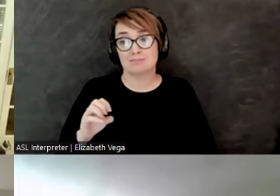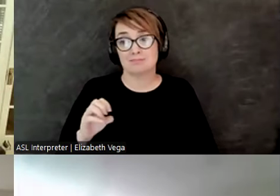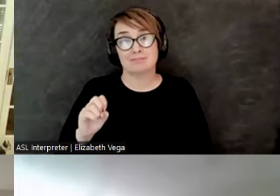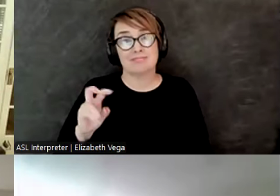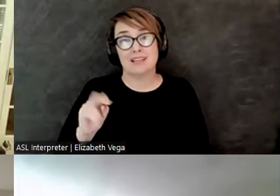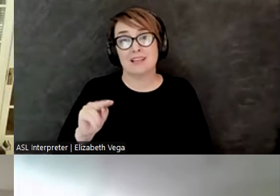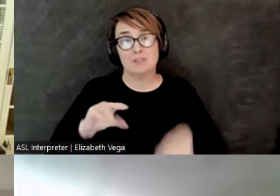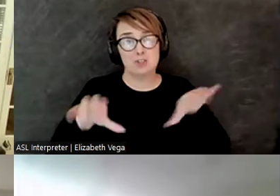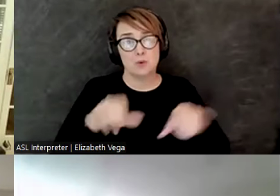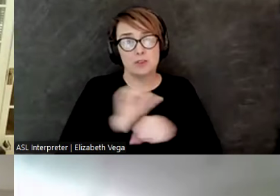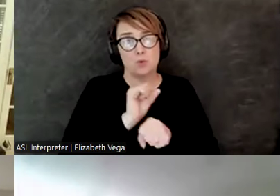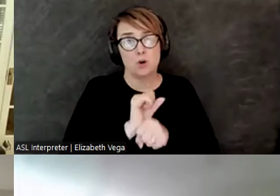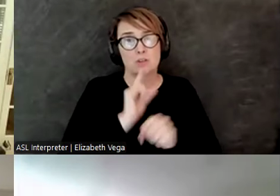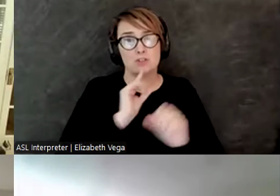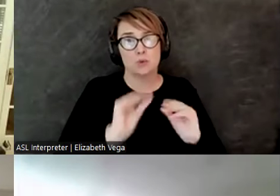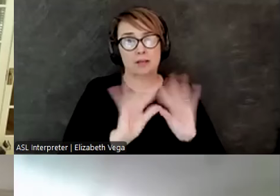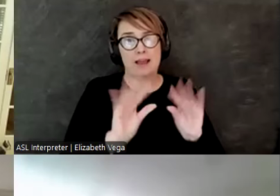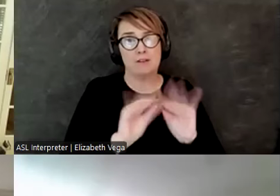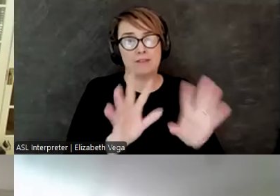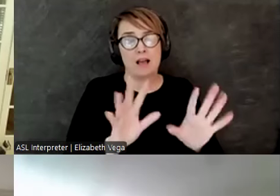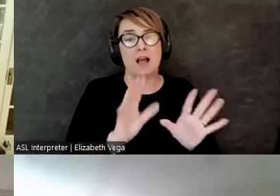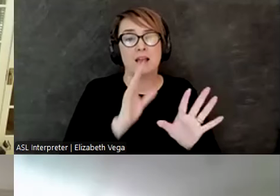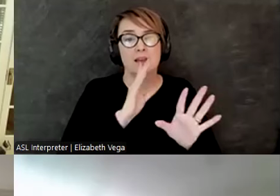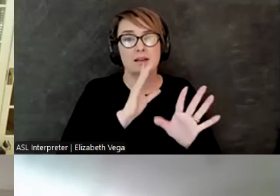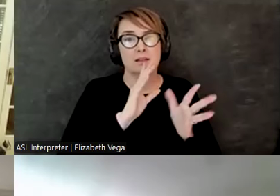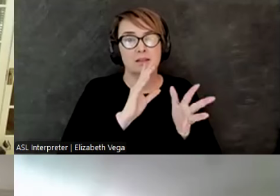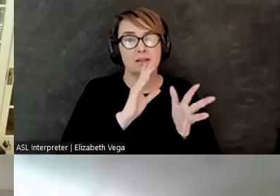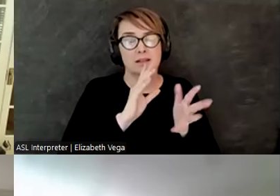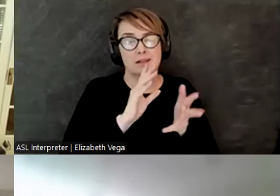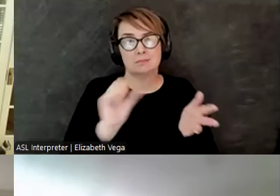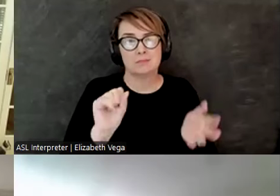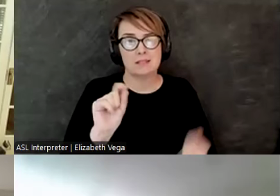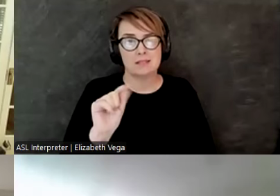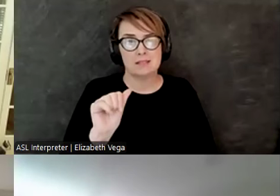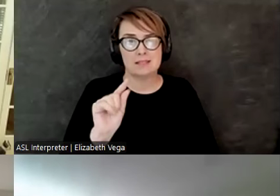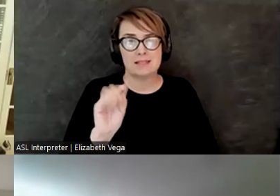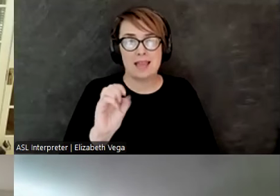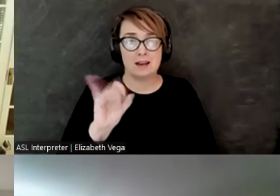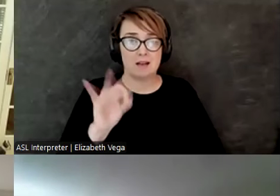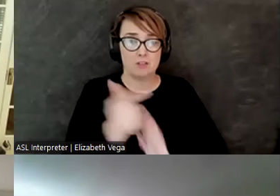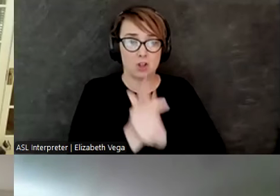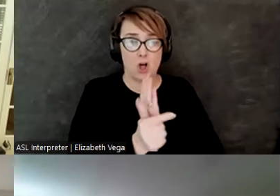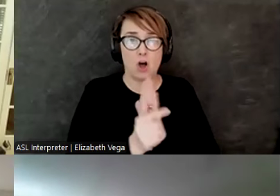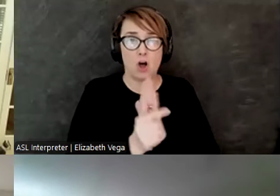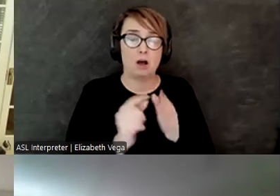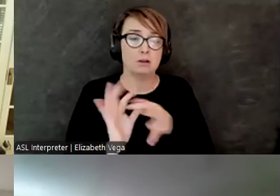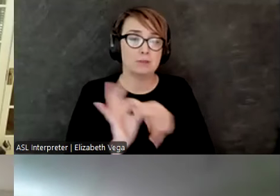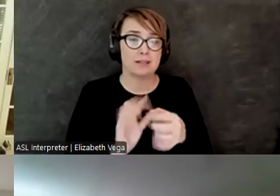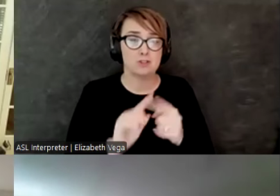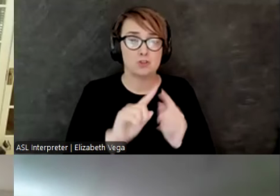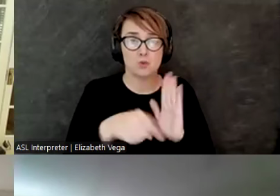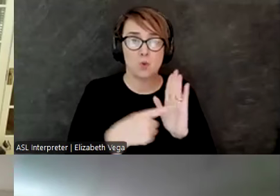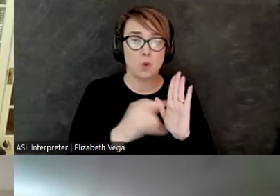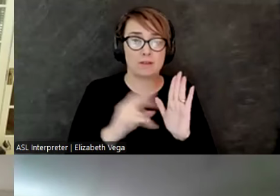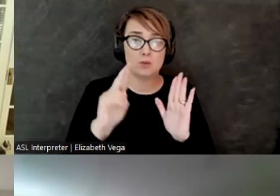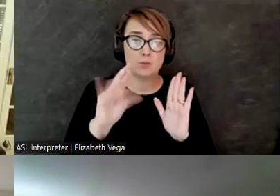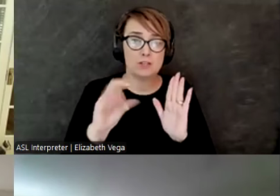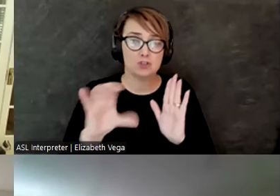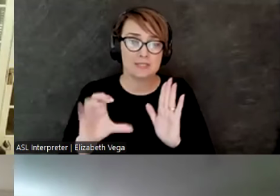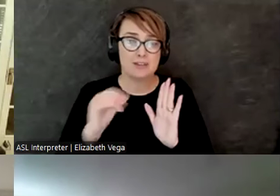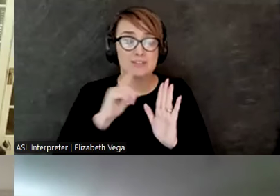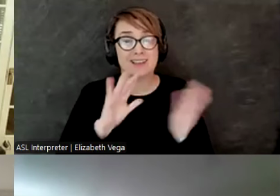of the you know, existing state of the law on the role of the regional centers and the comparison